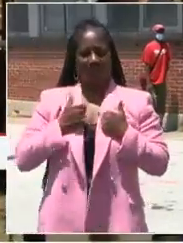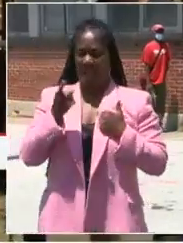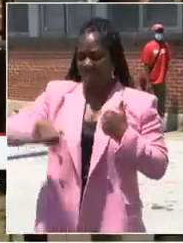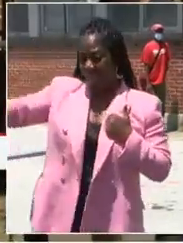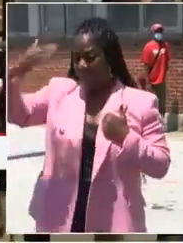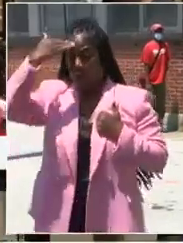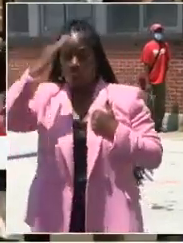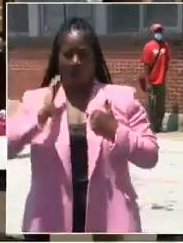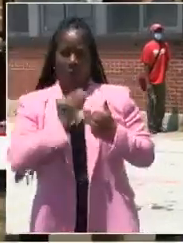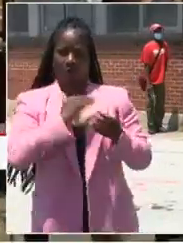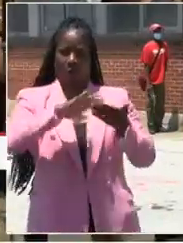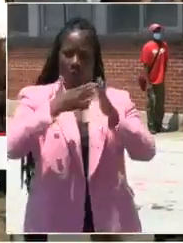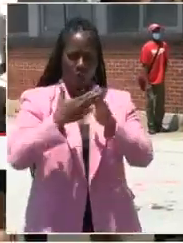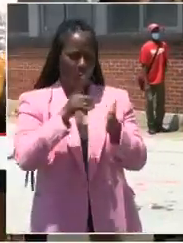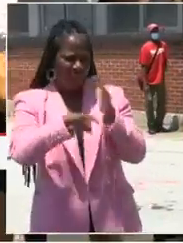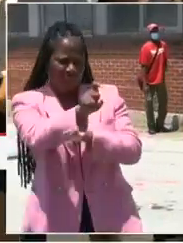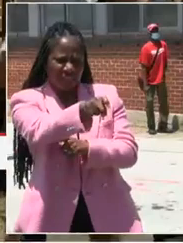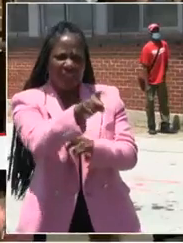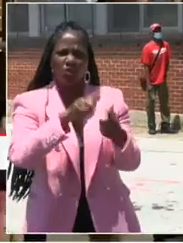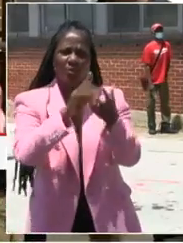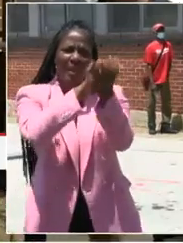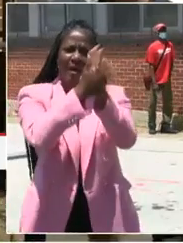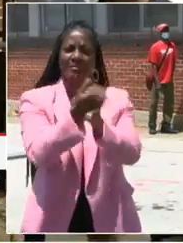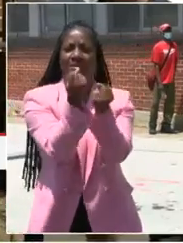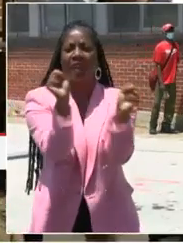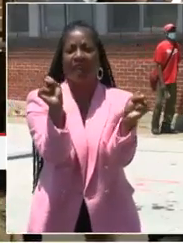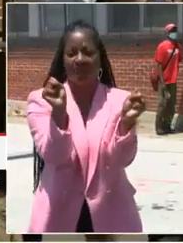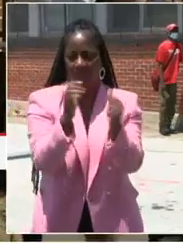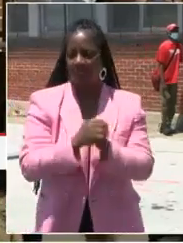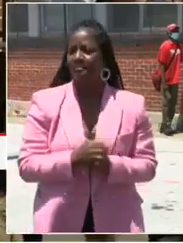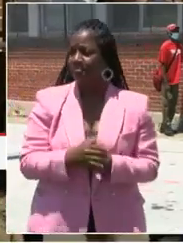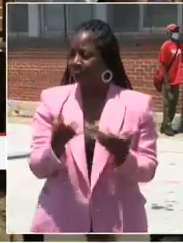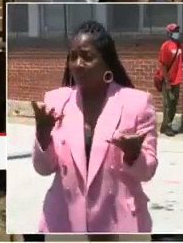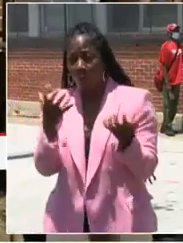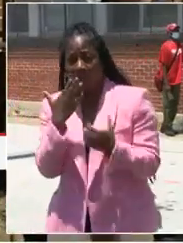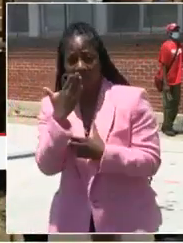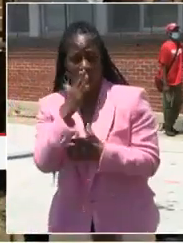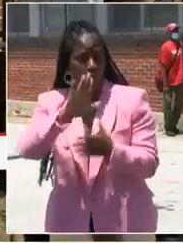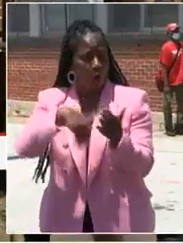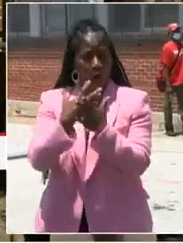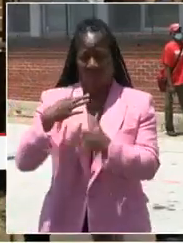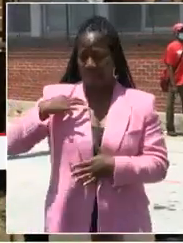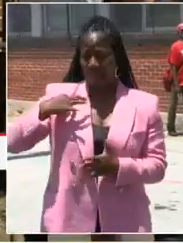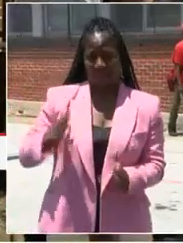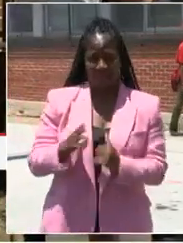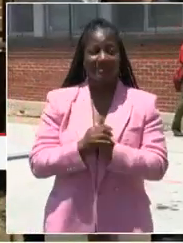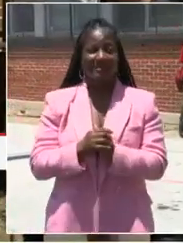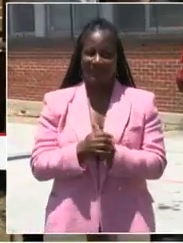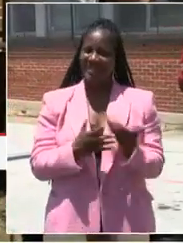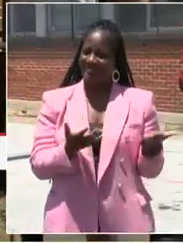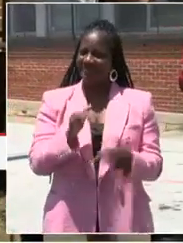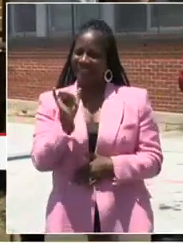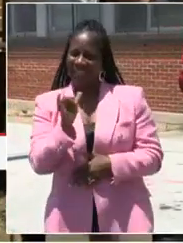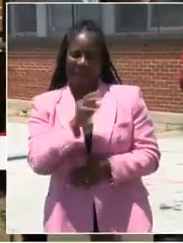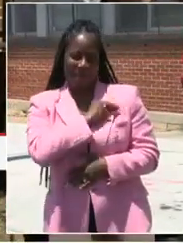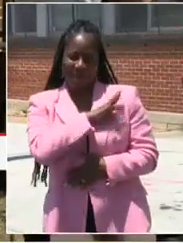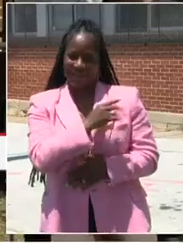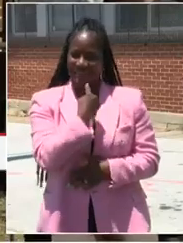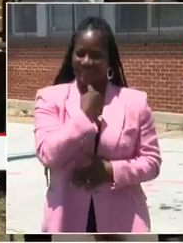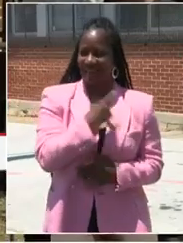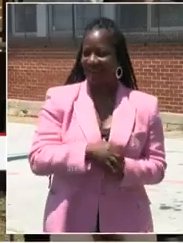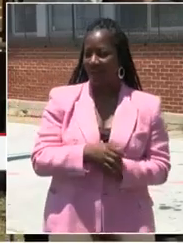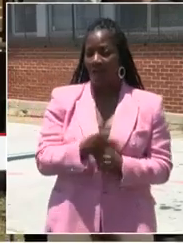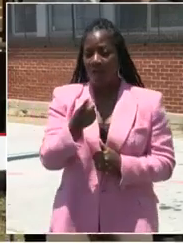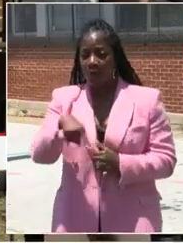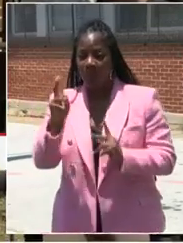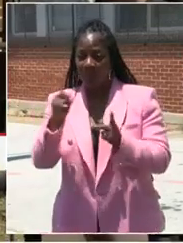our communities need to be safe. And so I want to thank all of the applicants. And as the mayor said, I want to encourage those who